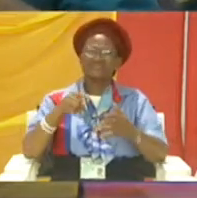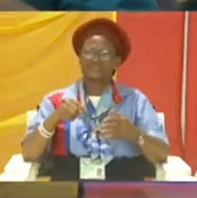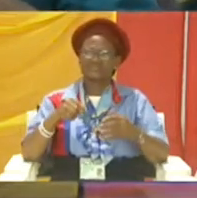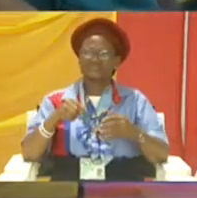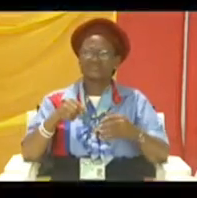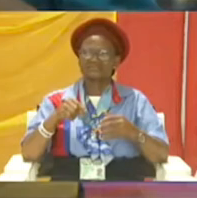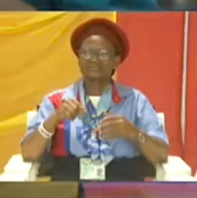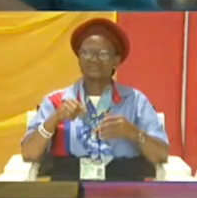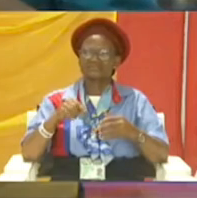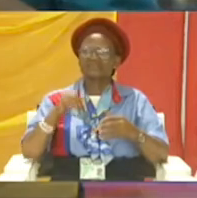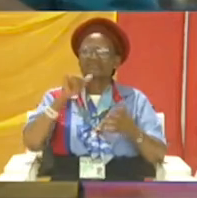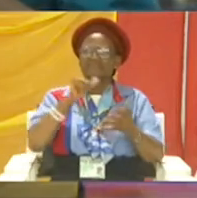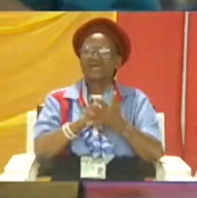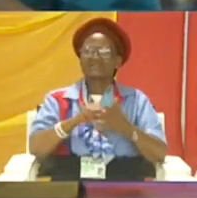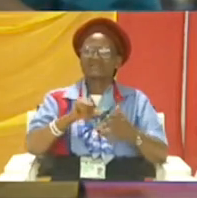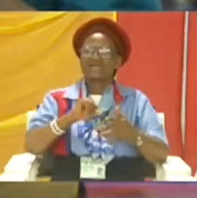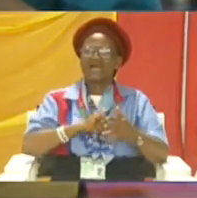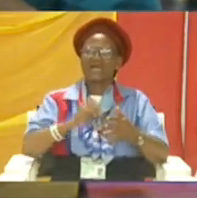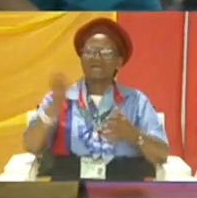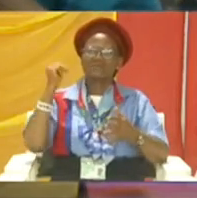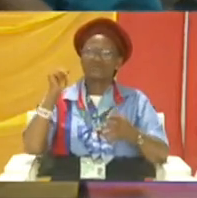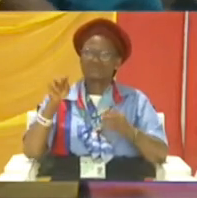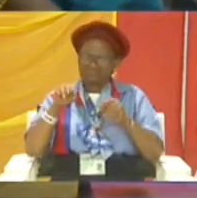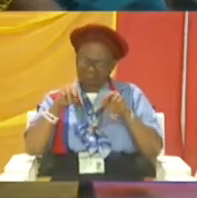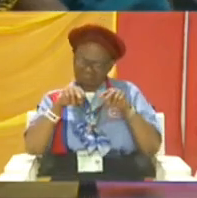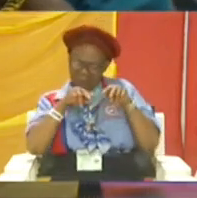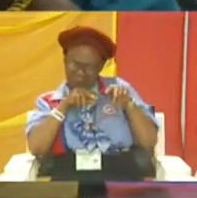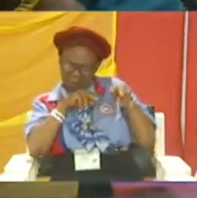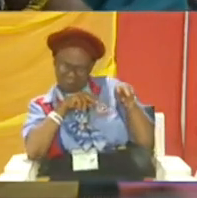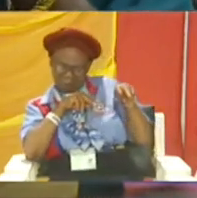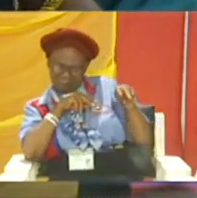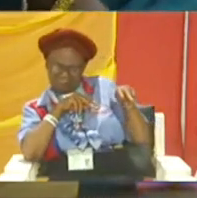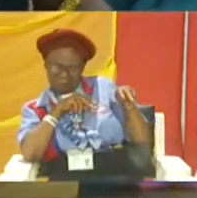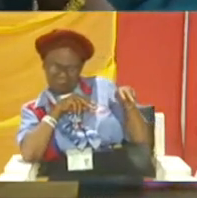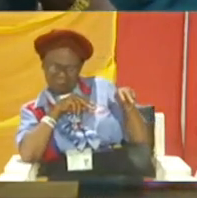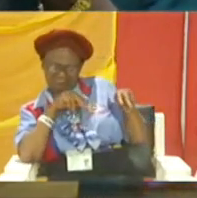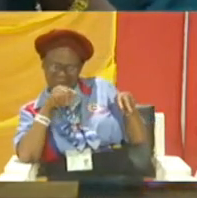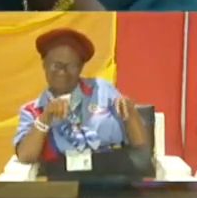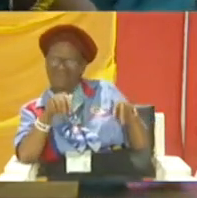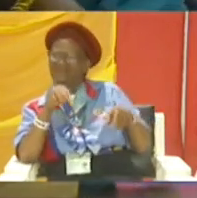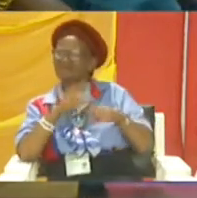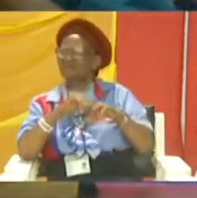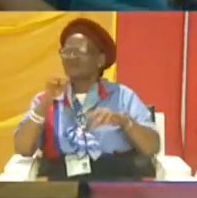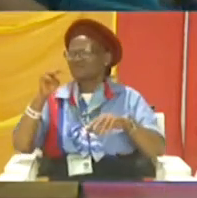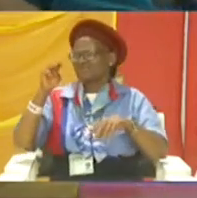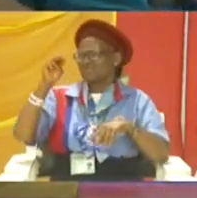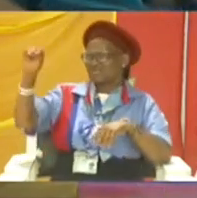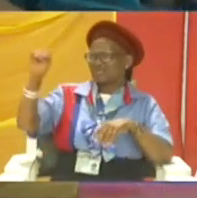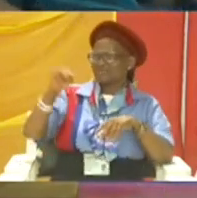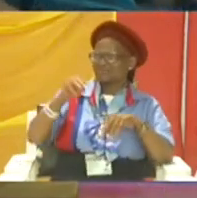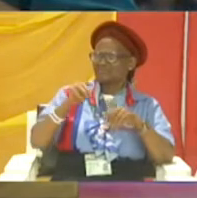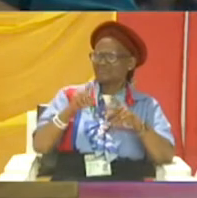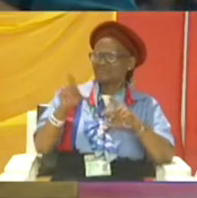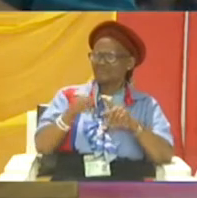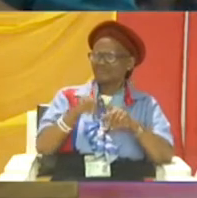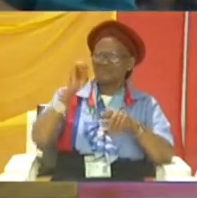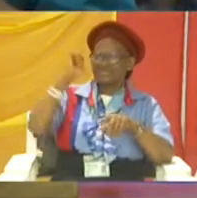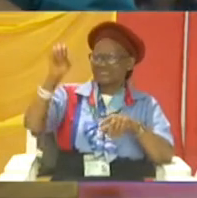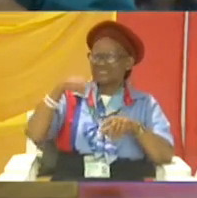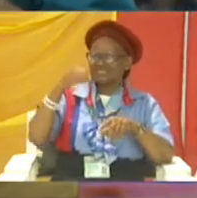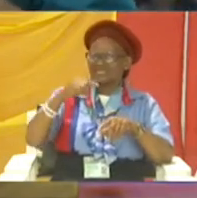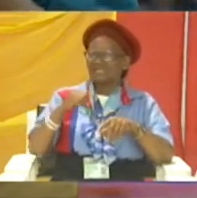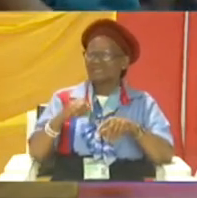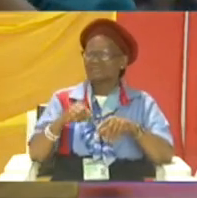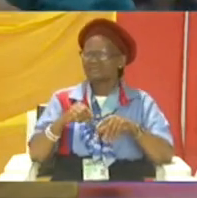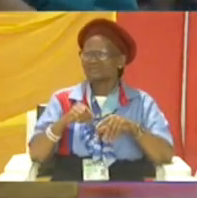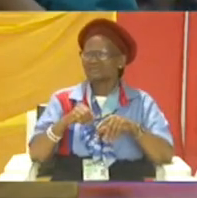that I was looking down on him. So he said,